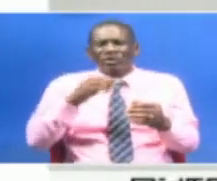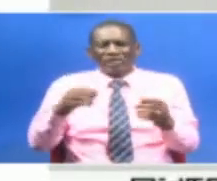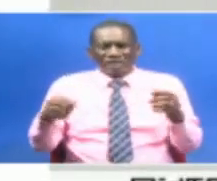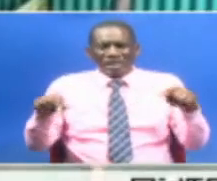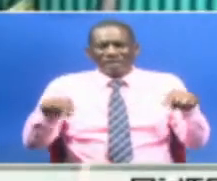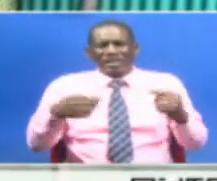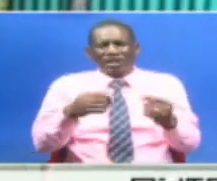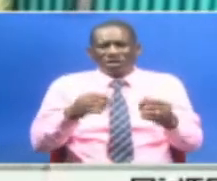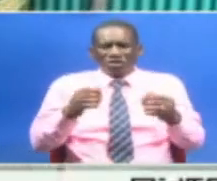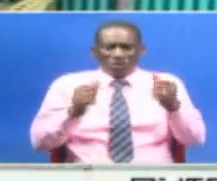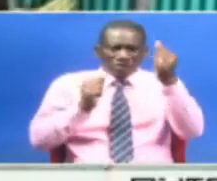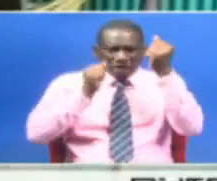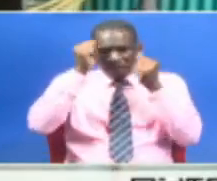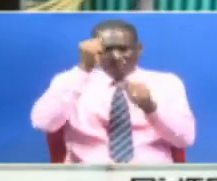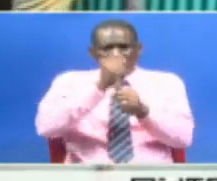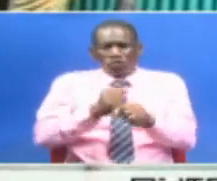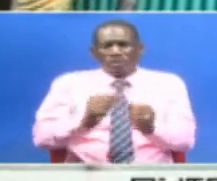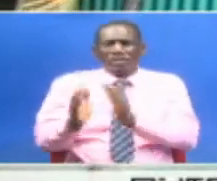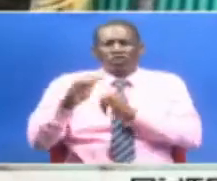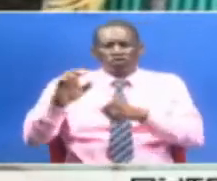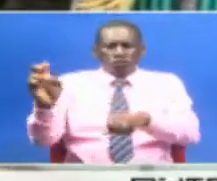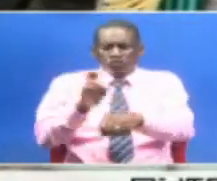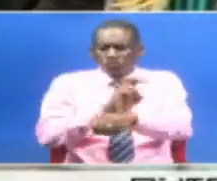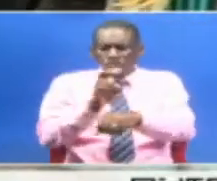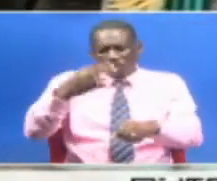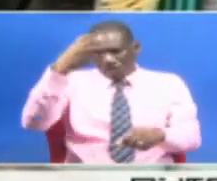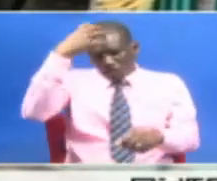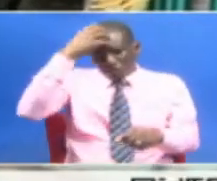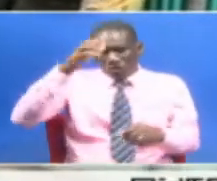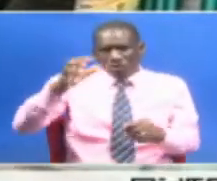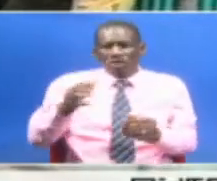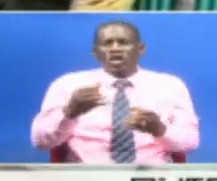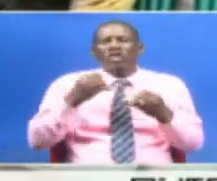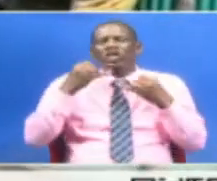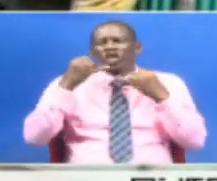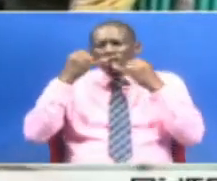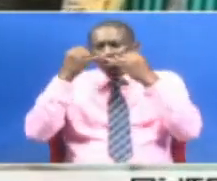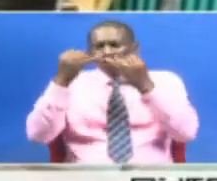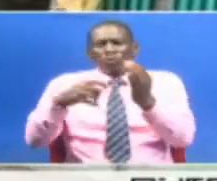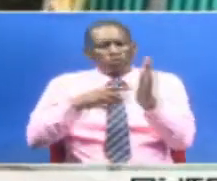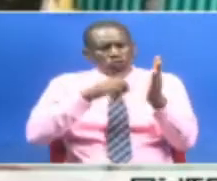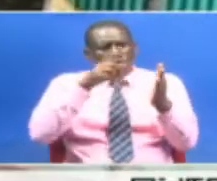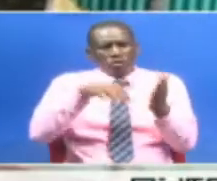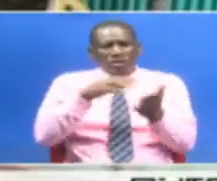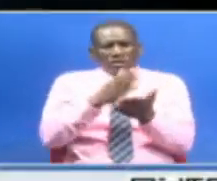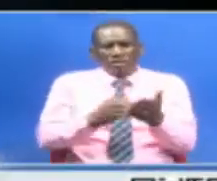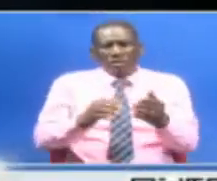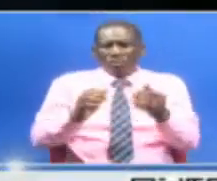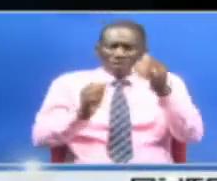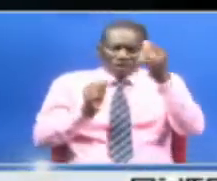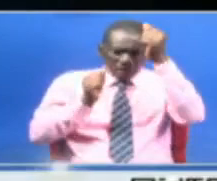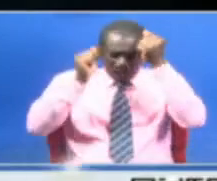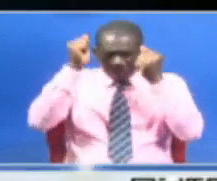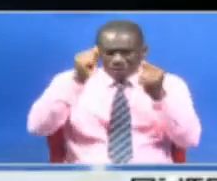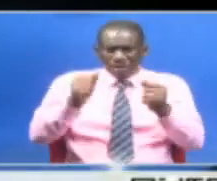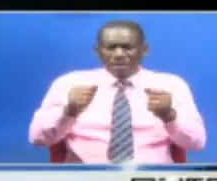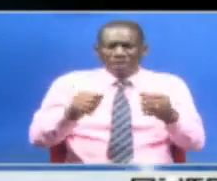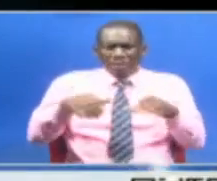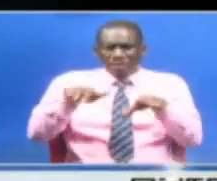soldiers carrying out a security patrol in Lamu County. The information revealed that some of the KDF troops were attacked along